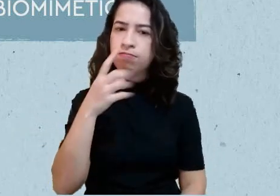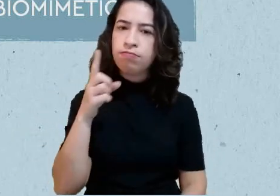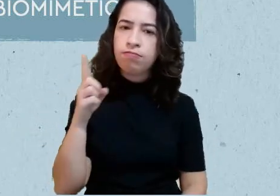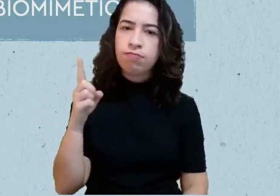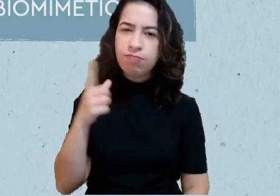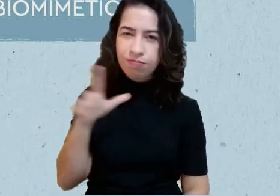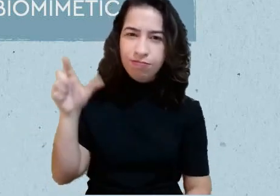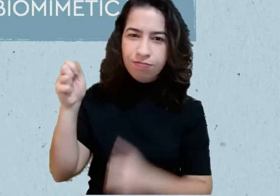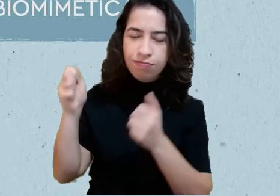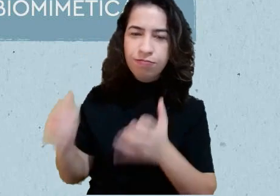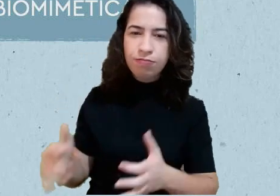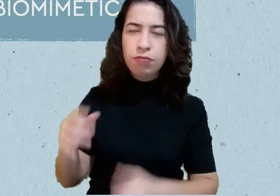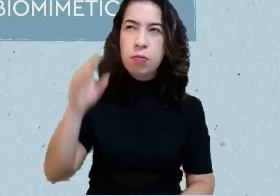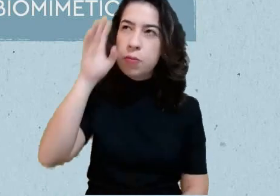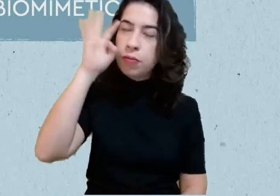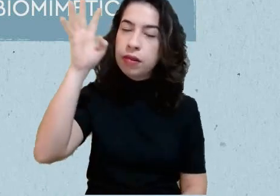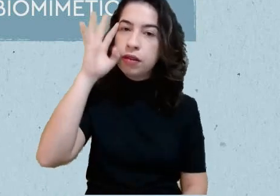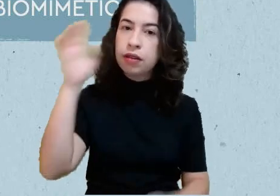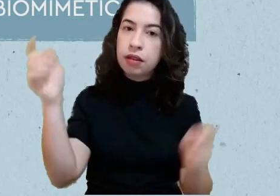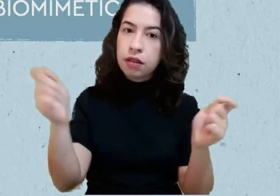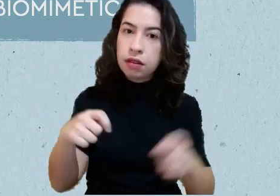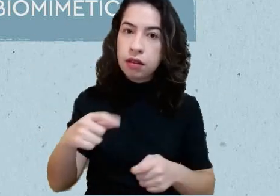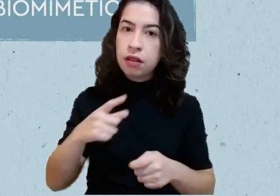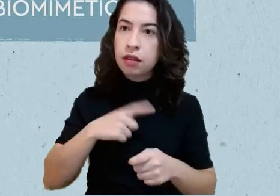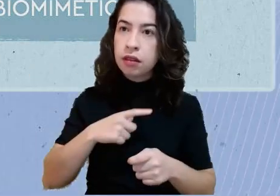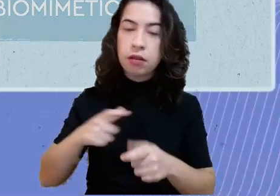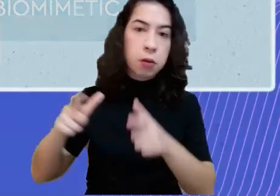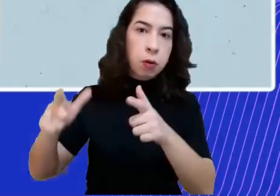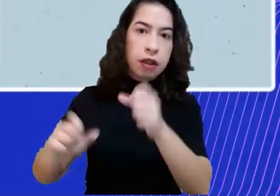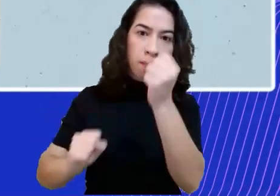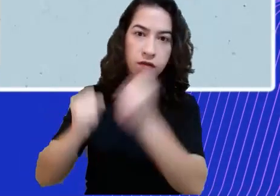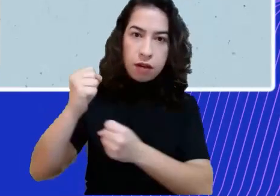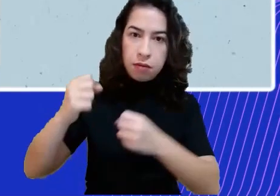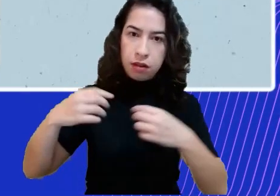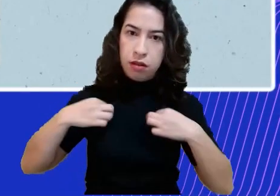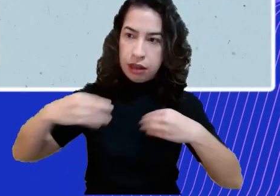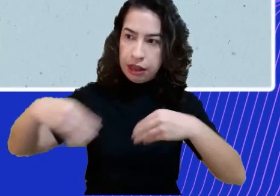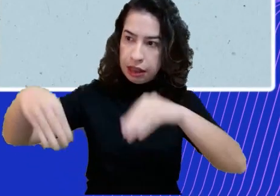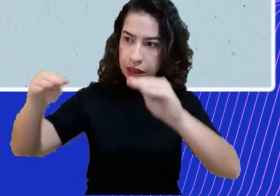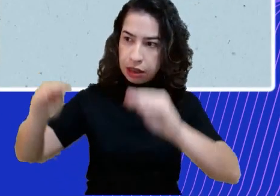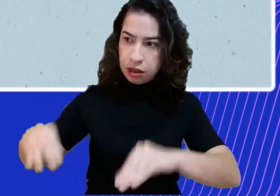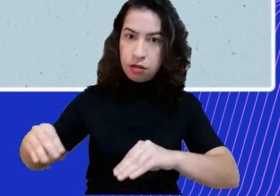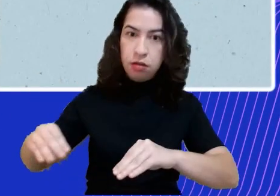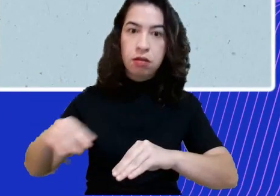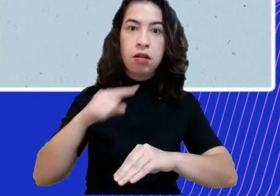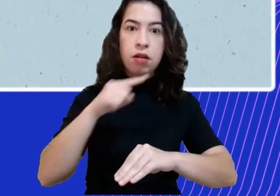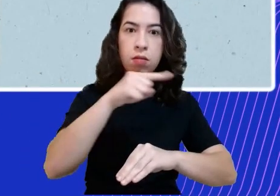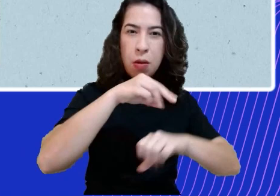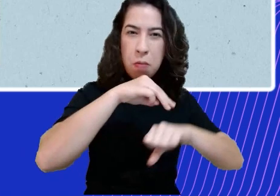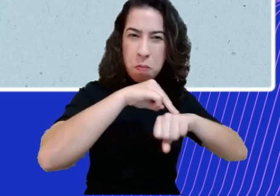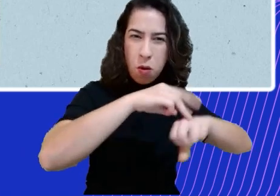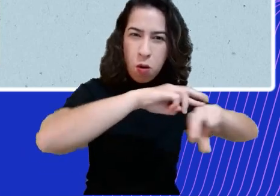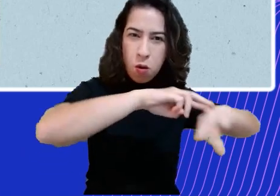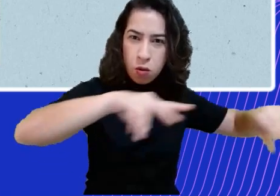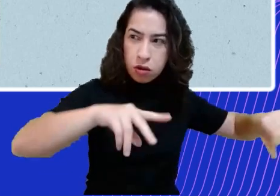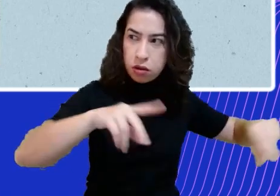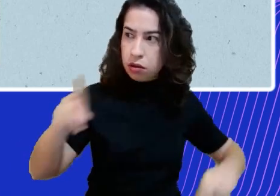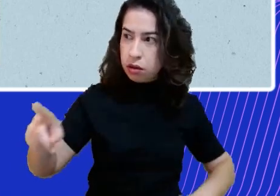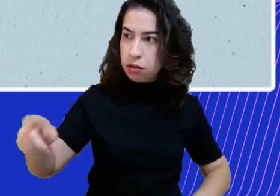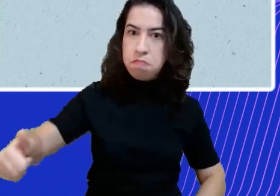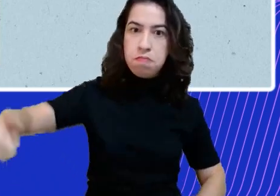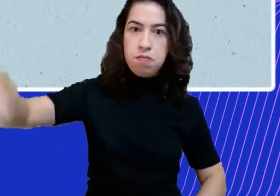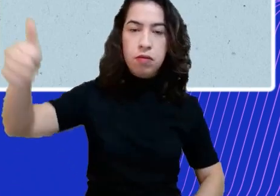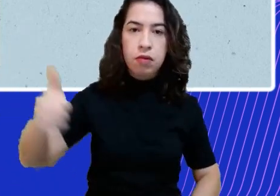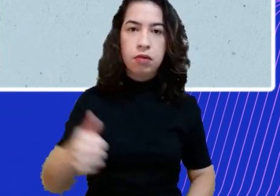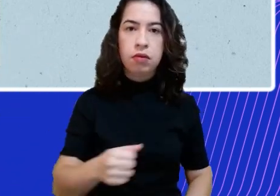had here, imagine that we can have a fabric industry that there's no impact that we have for the fashion industry nowadays. This is one